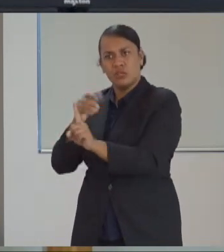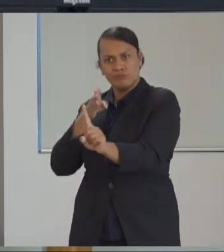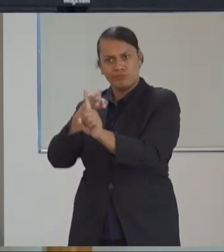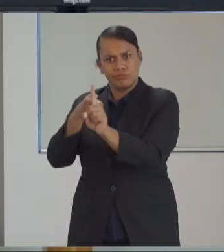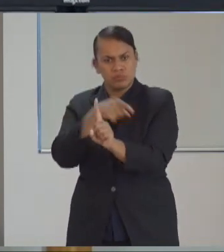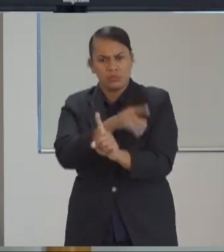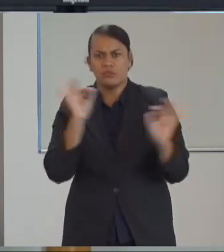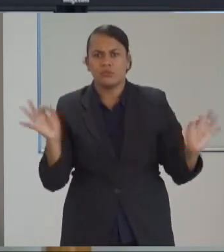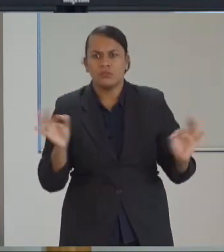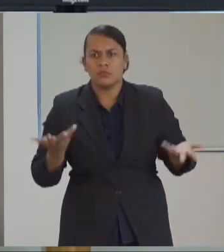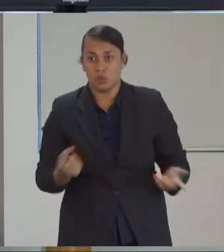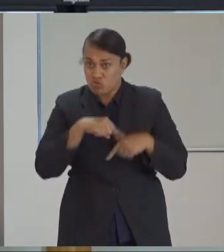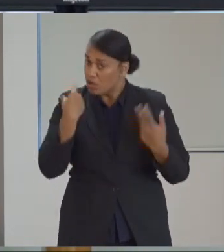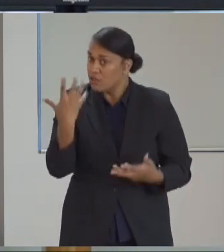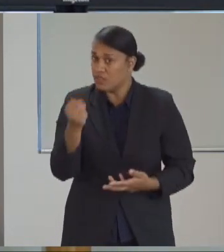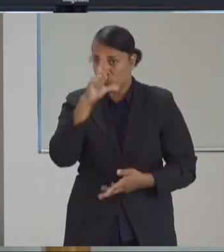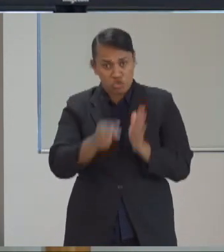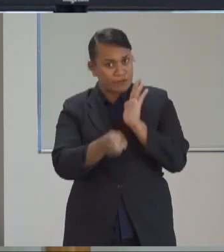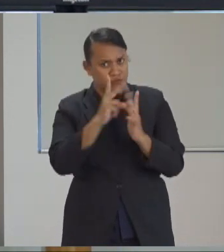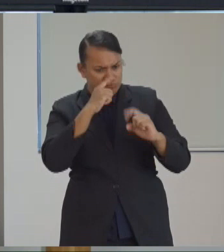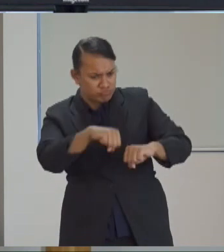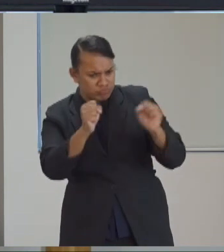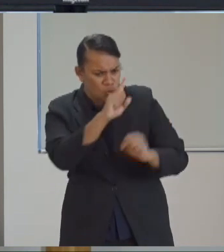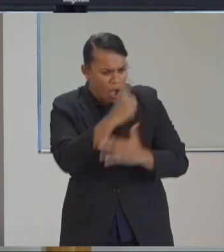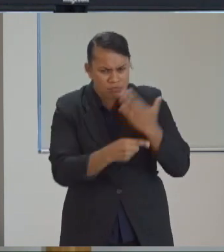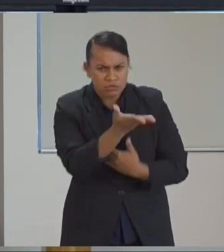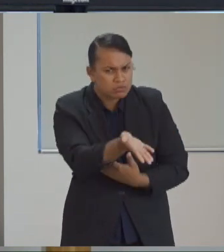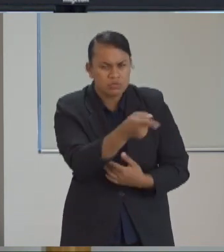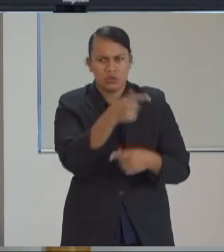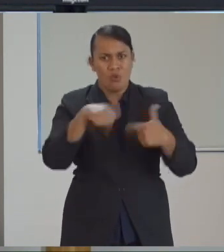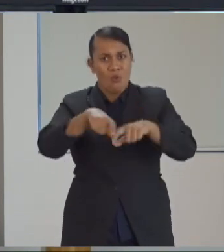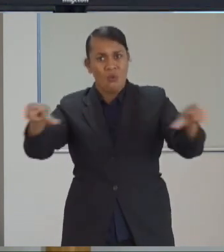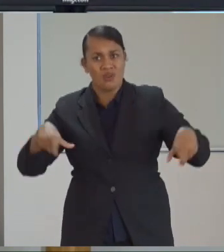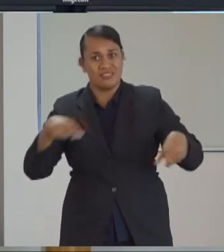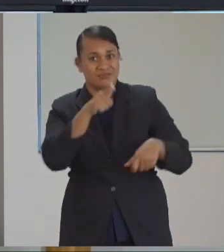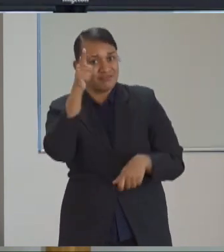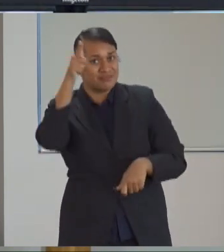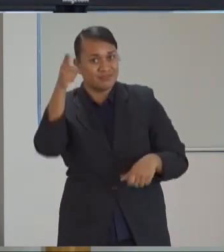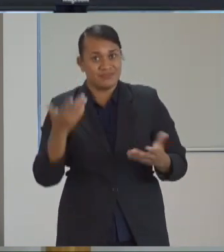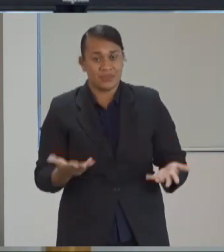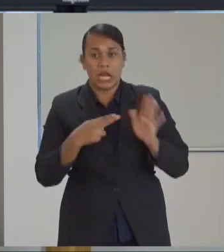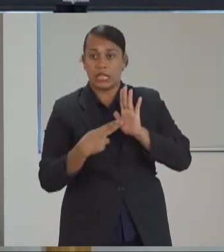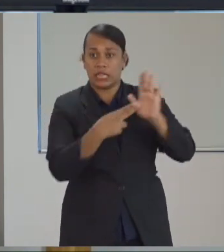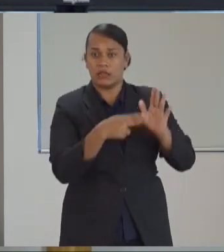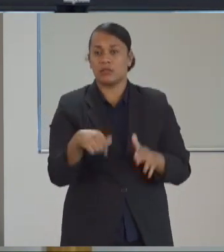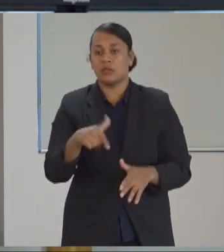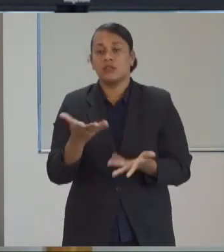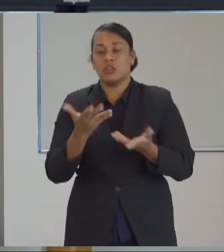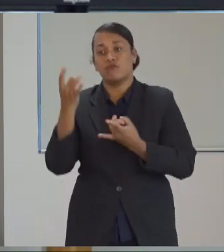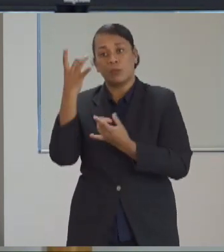we can find out through an appeal process, or the Honourable Chief Justice can enlighten us about it. Good morning,